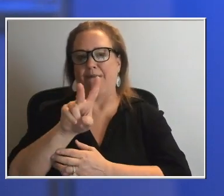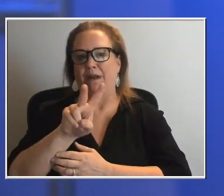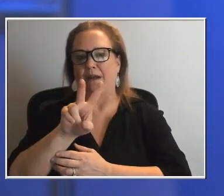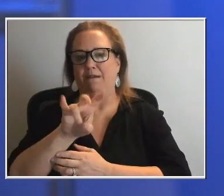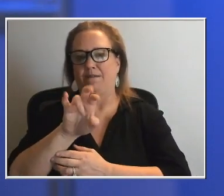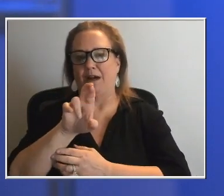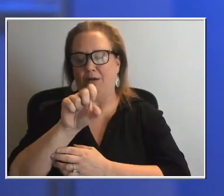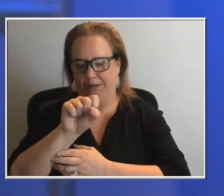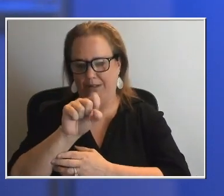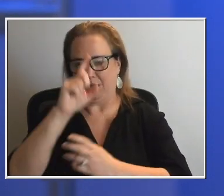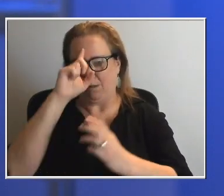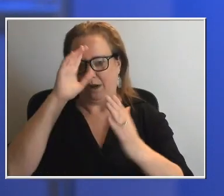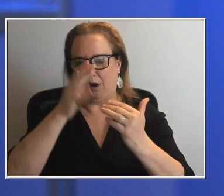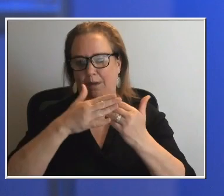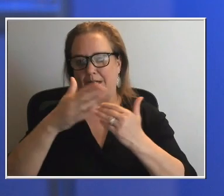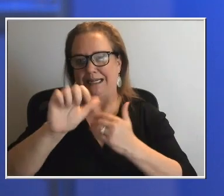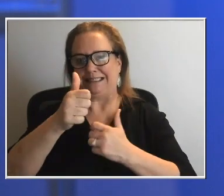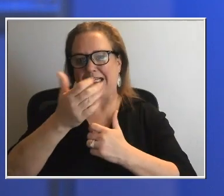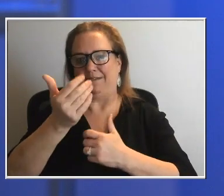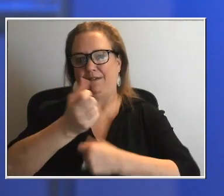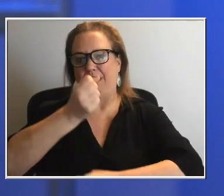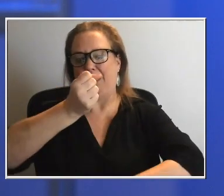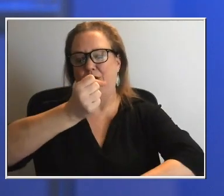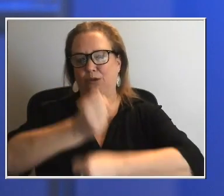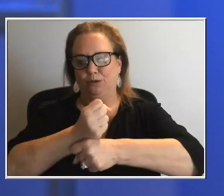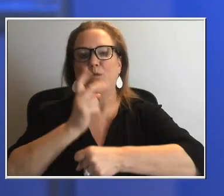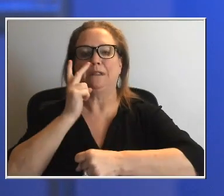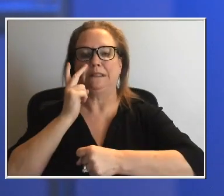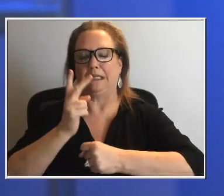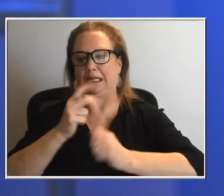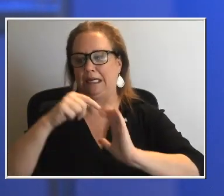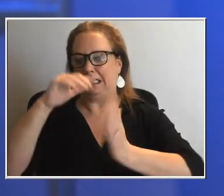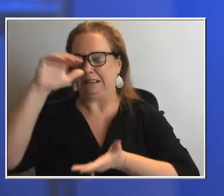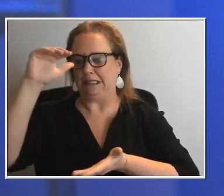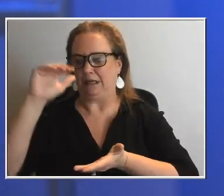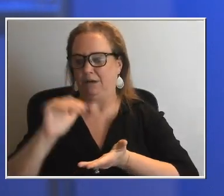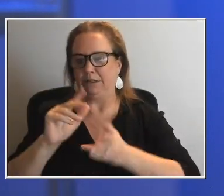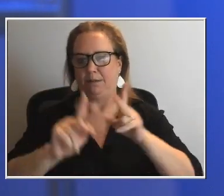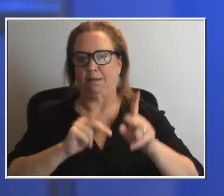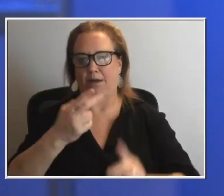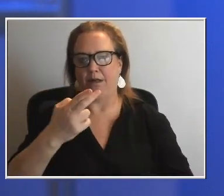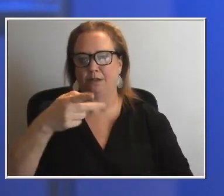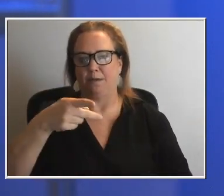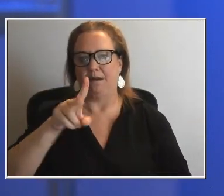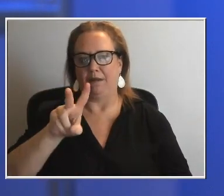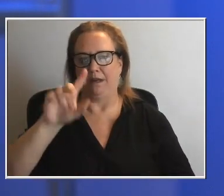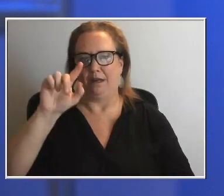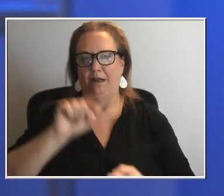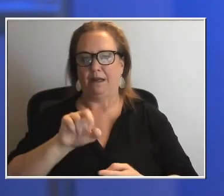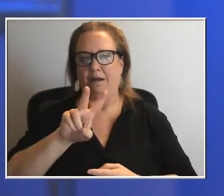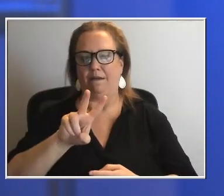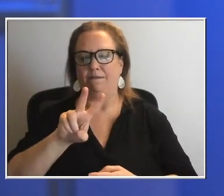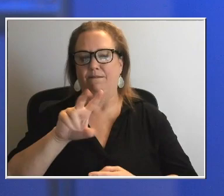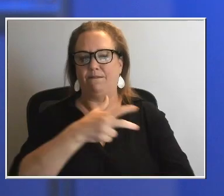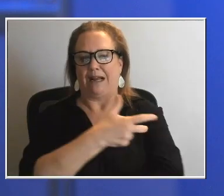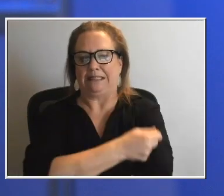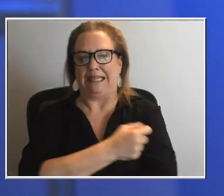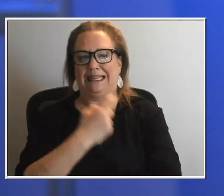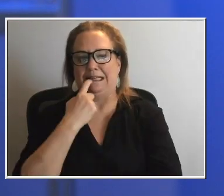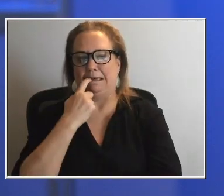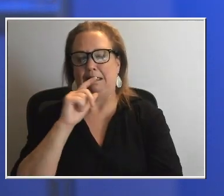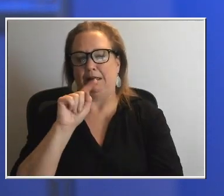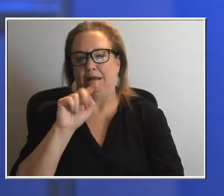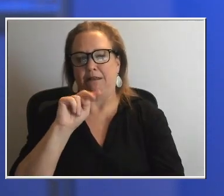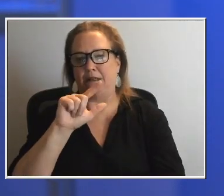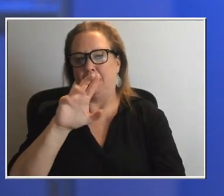hope in the next 10 to 15 years we're going to see a decrease because people are getting the HPV vaccine. But this tongue, unfortunately, this tongue